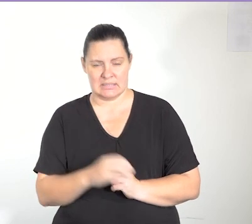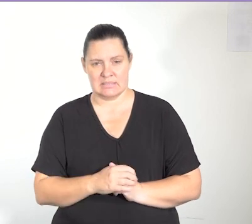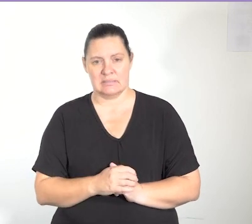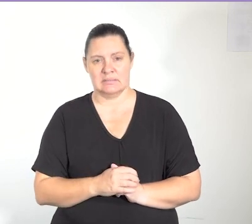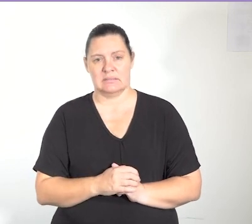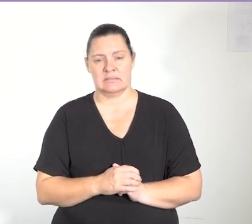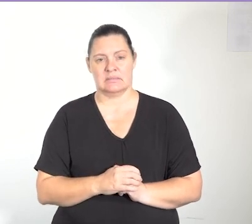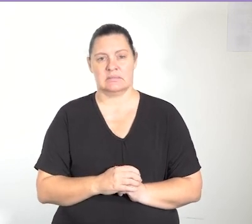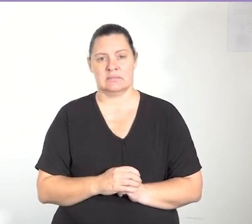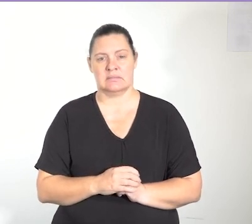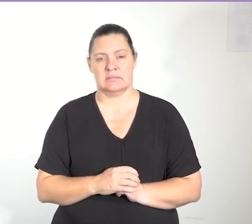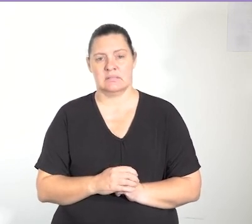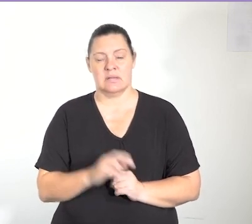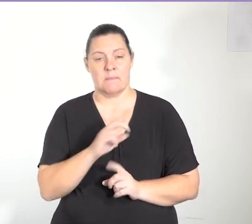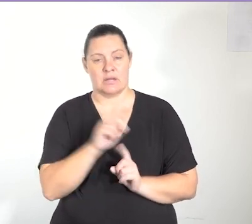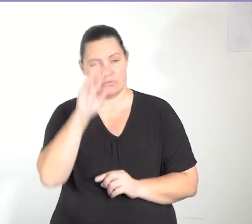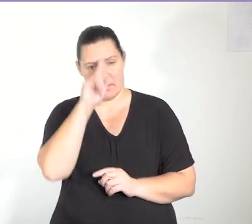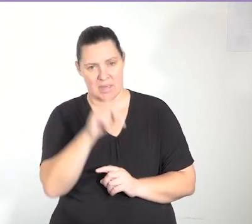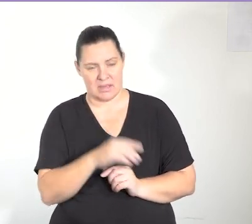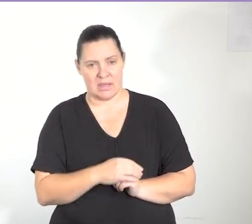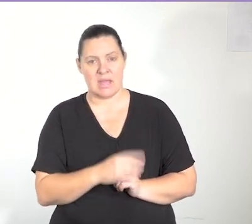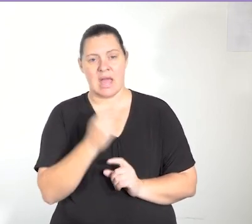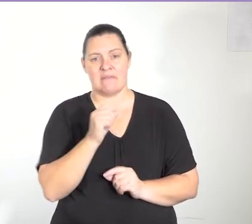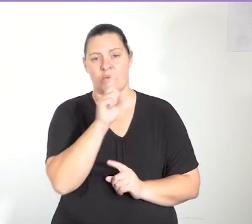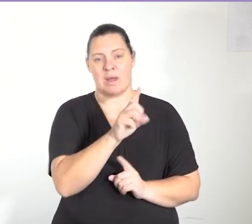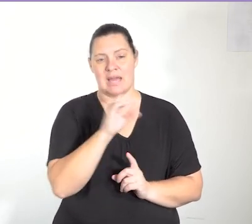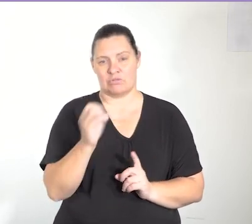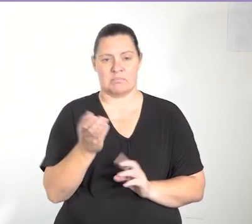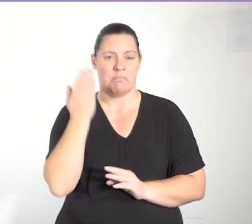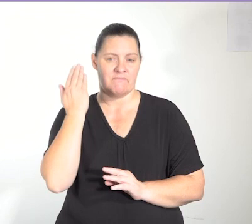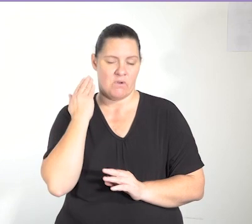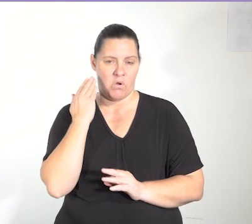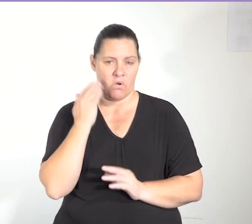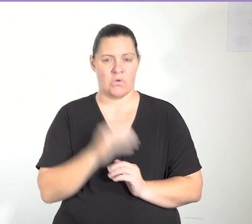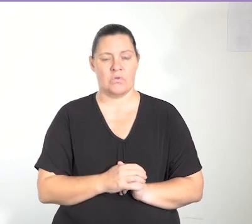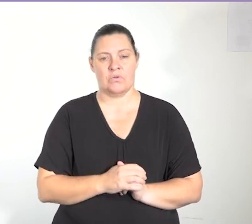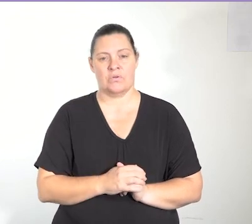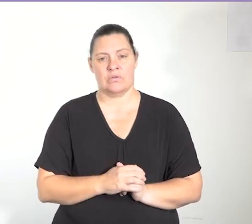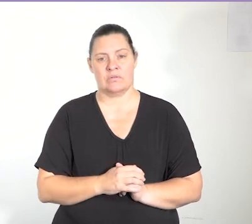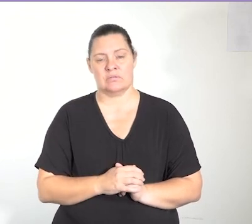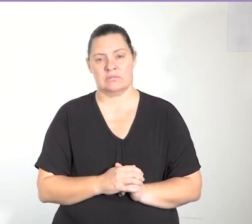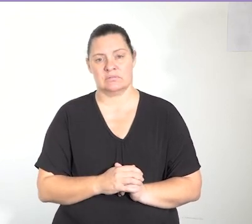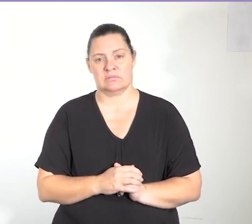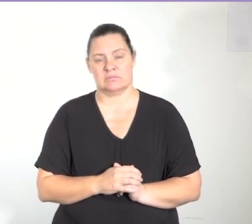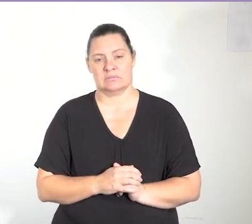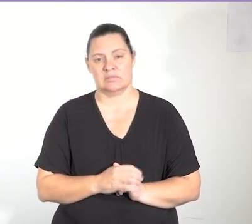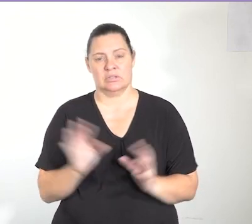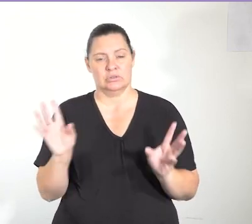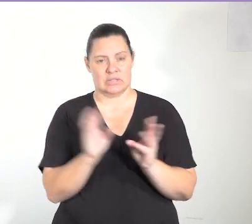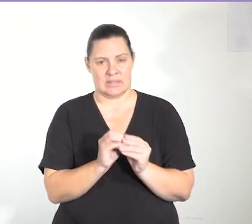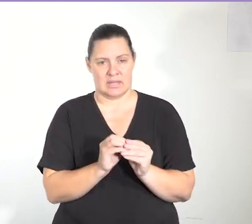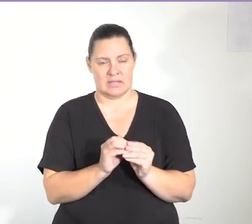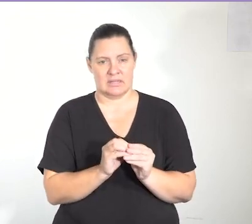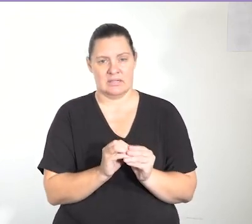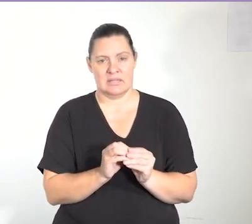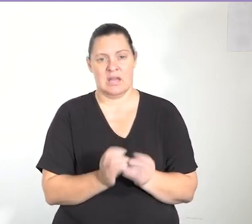1,200. But remember, we have the 100 from the previous calculation. So together,